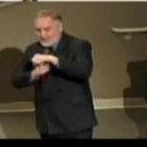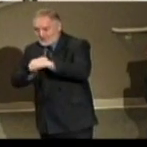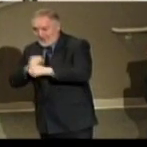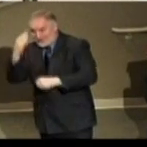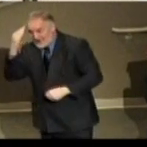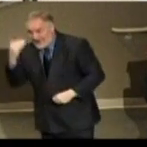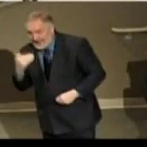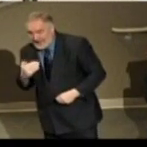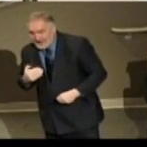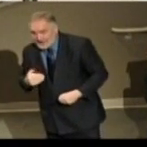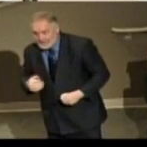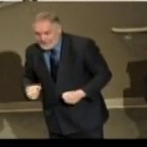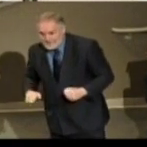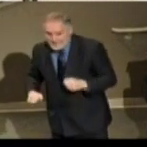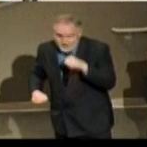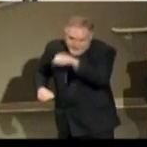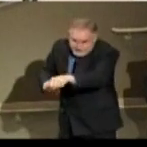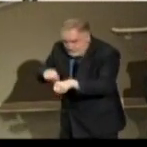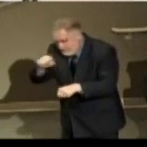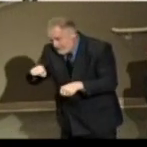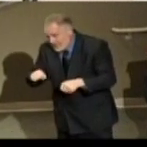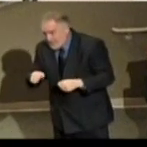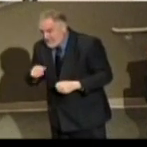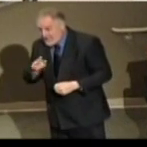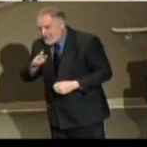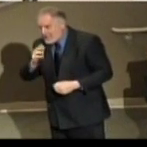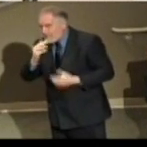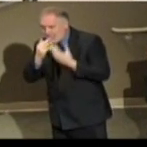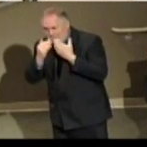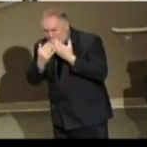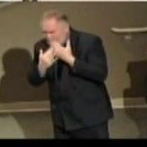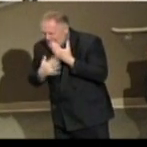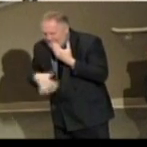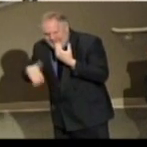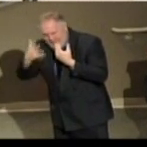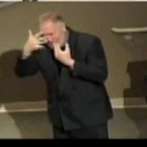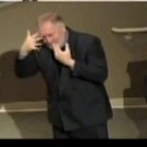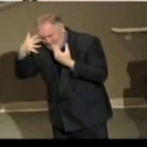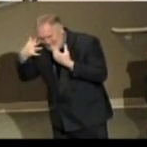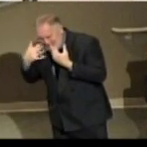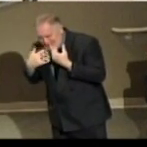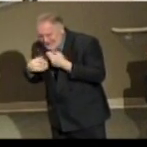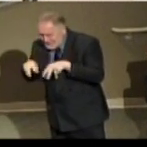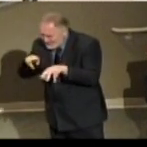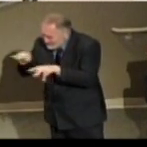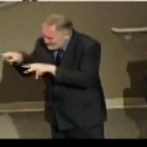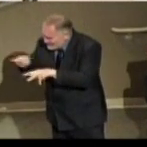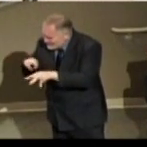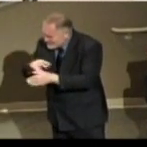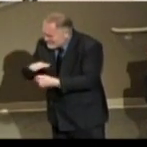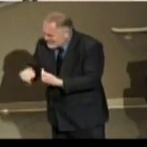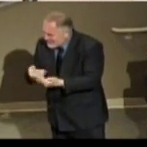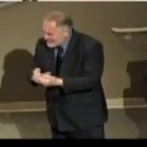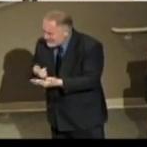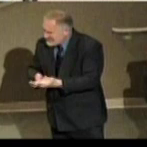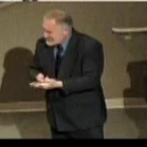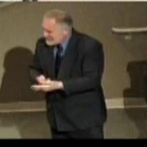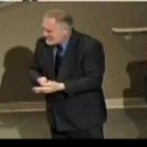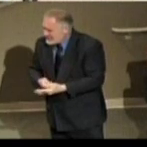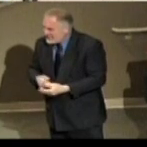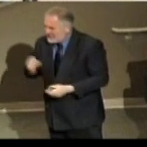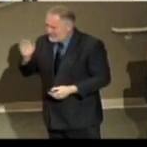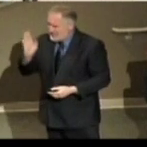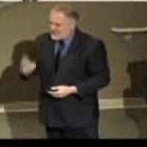bashing each other's, bloodying noses and splitting lips and eyebrows. And I'm standing there watching all this, and the preacher said, you don't have to